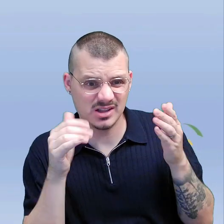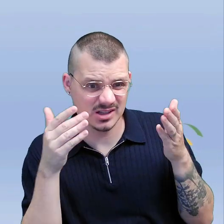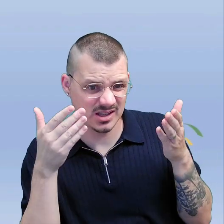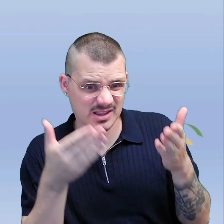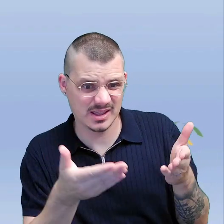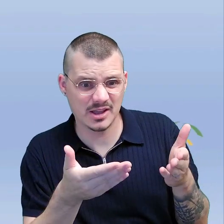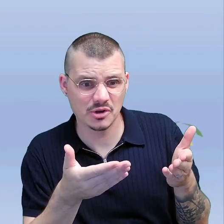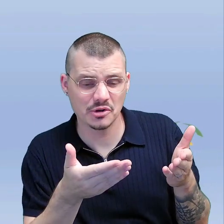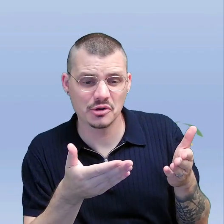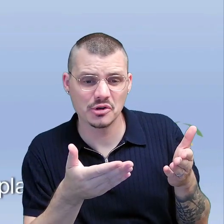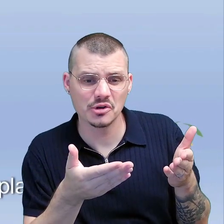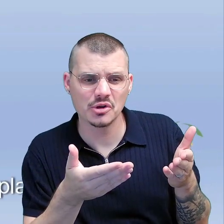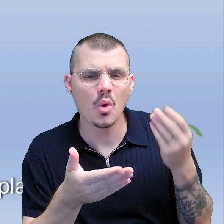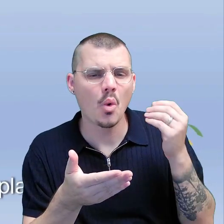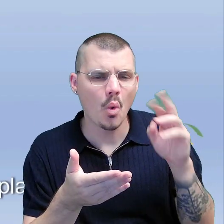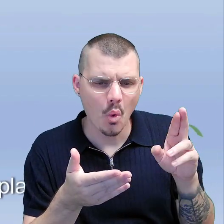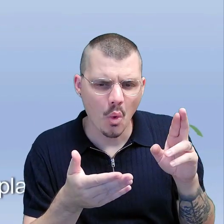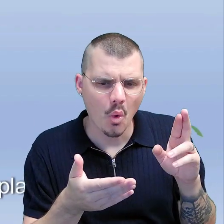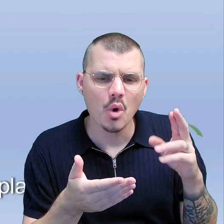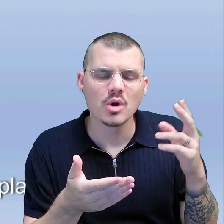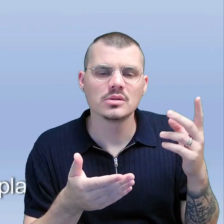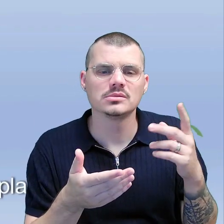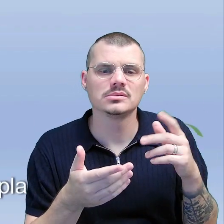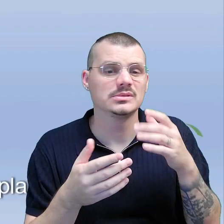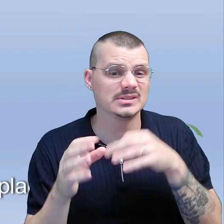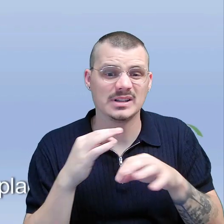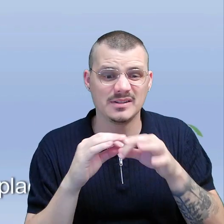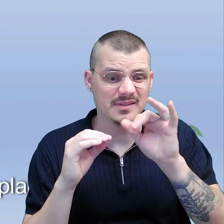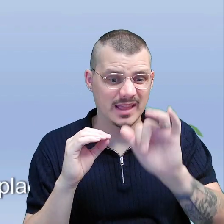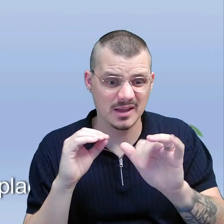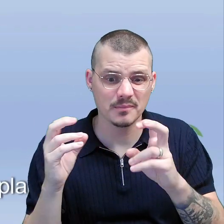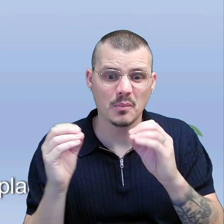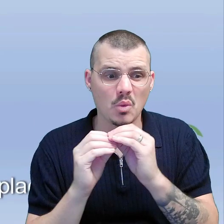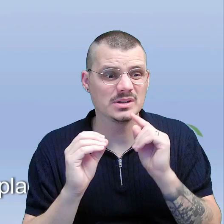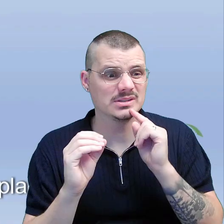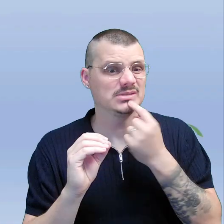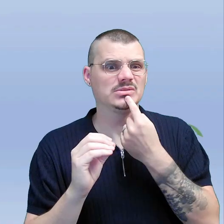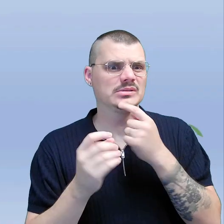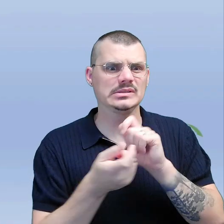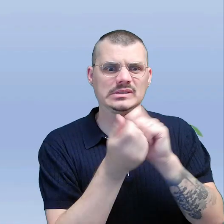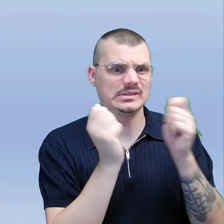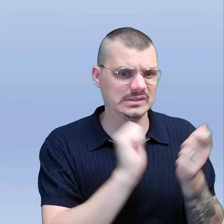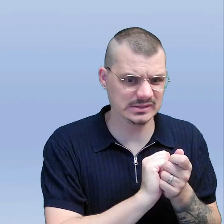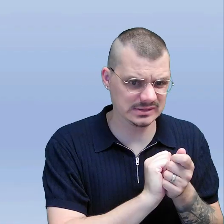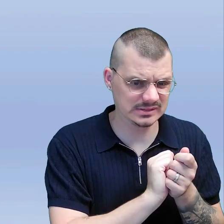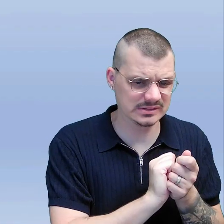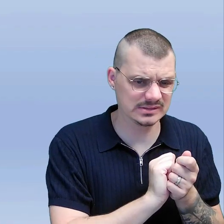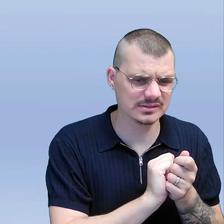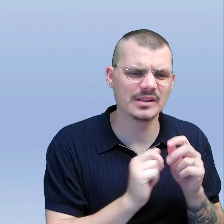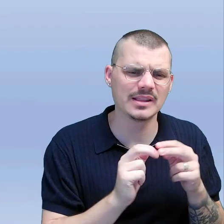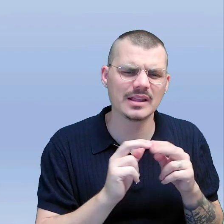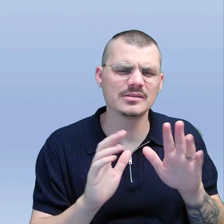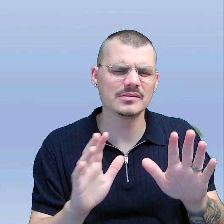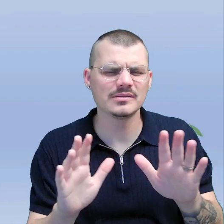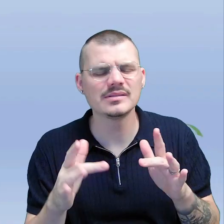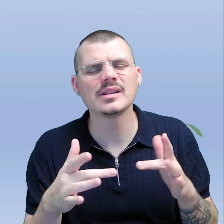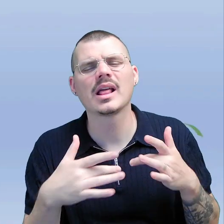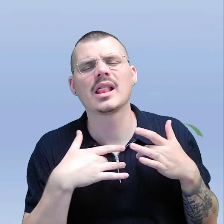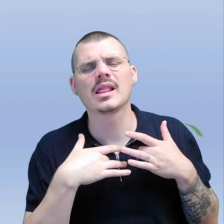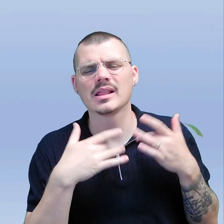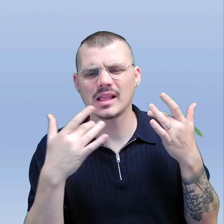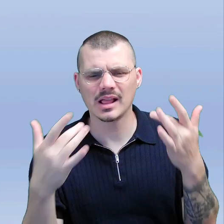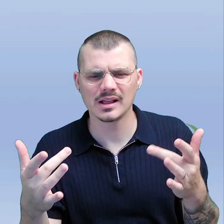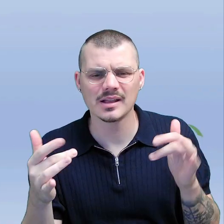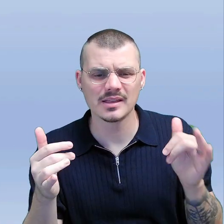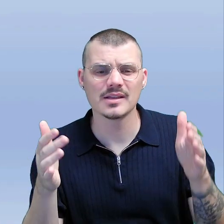present, or something much more intense takes its place, then it's pretty likely